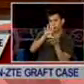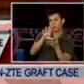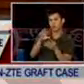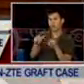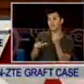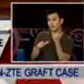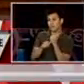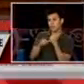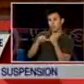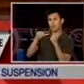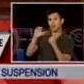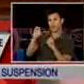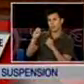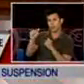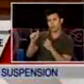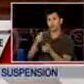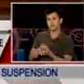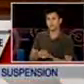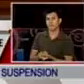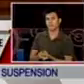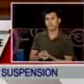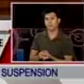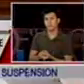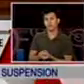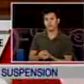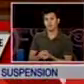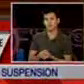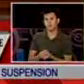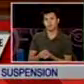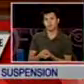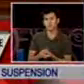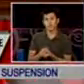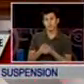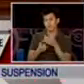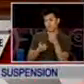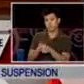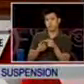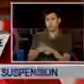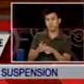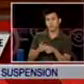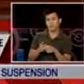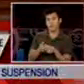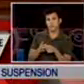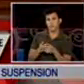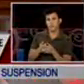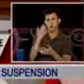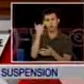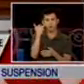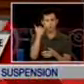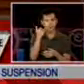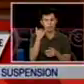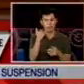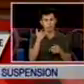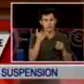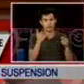DICOA. DICOA? Yes, Your Honor. They were the ones who Why was DICOA brought into